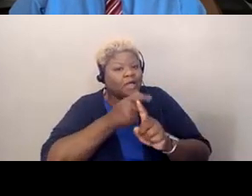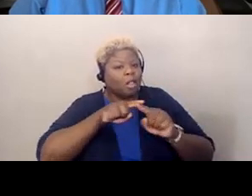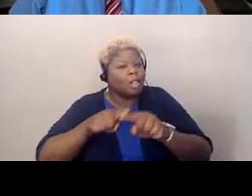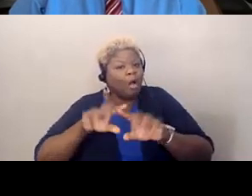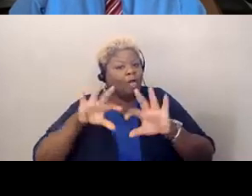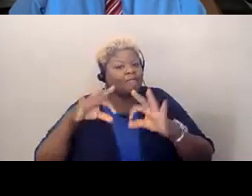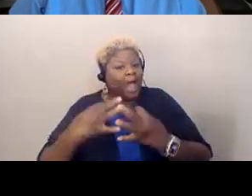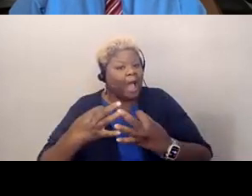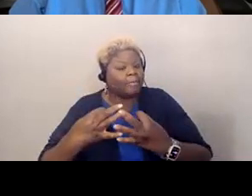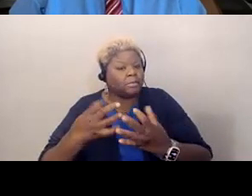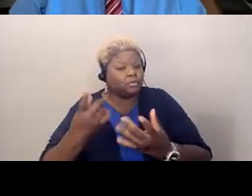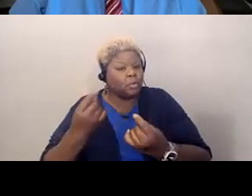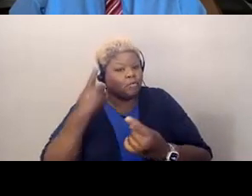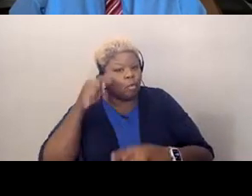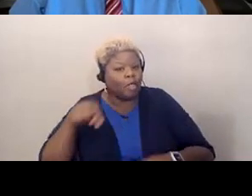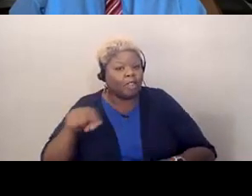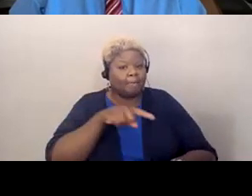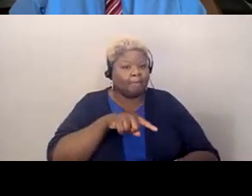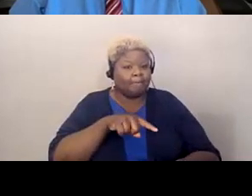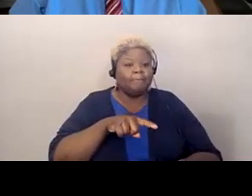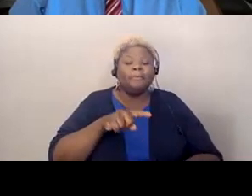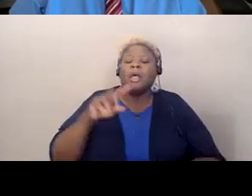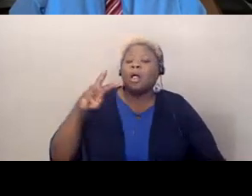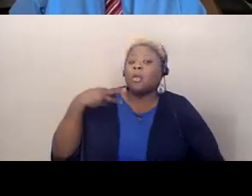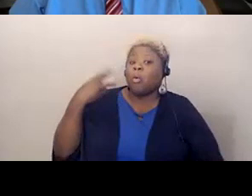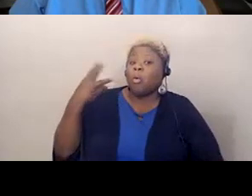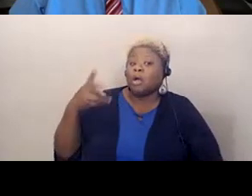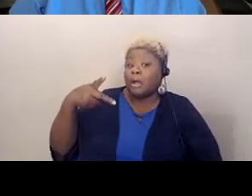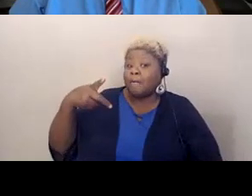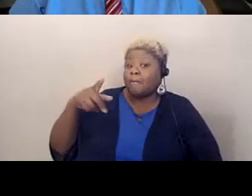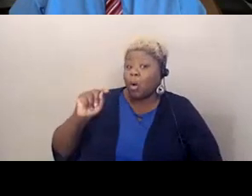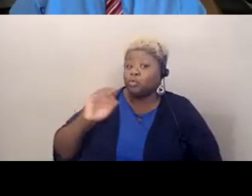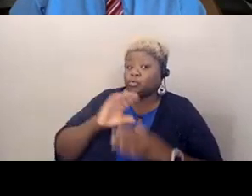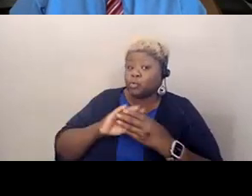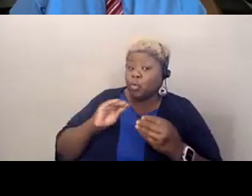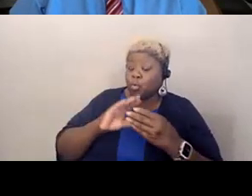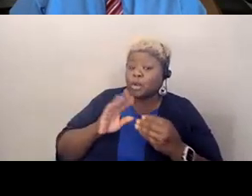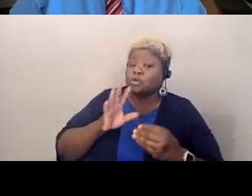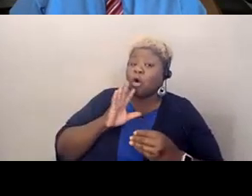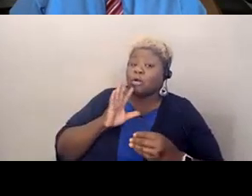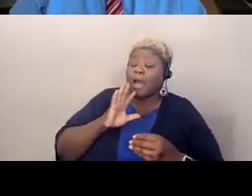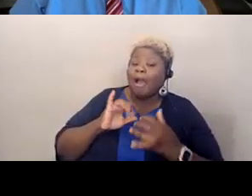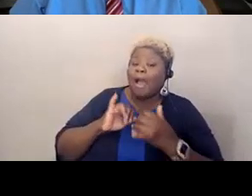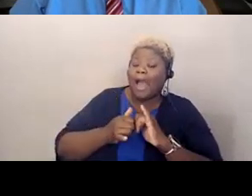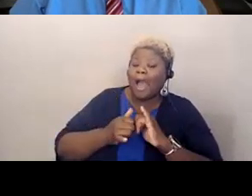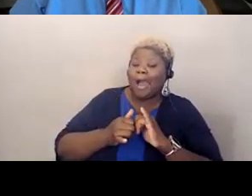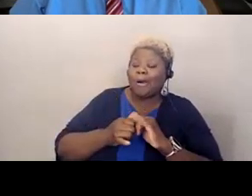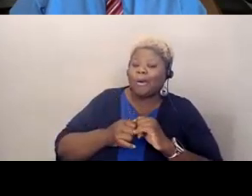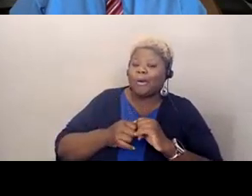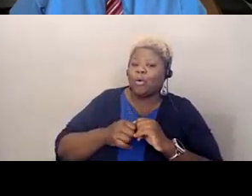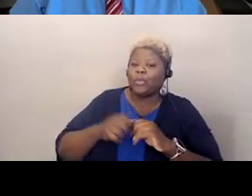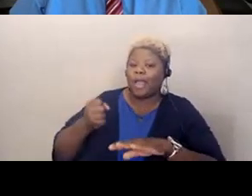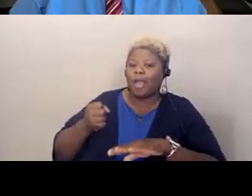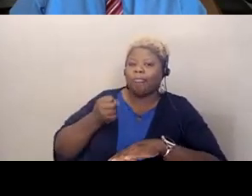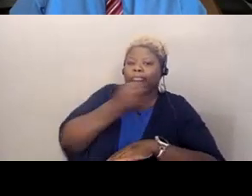that for them. Actually, the Washington Post really talked about the warehousing of people